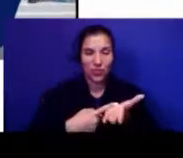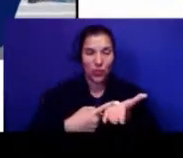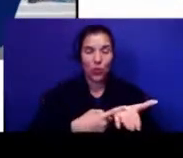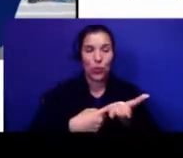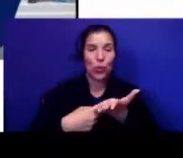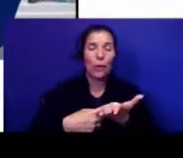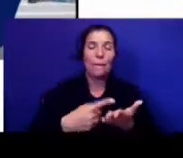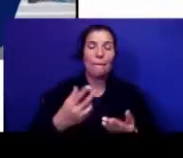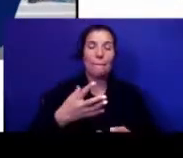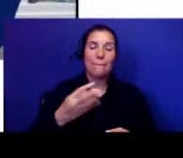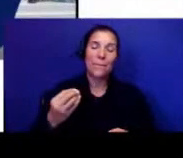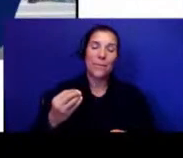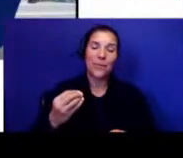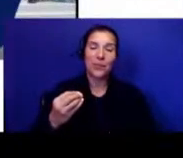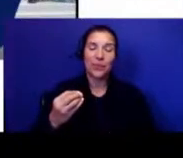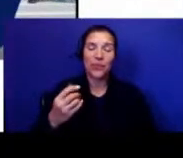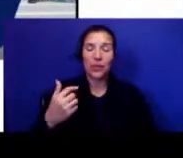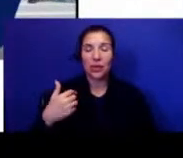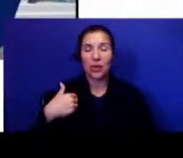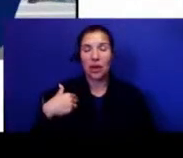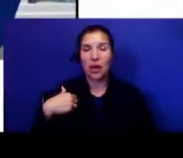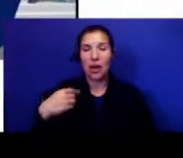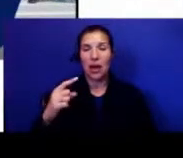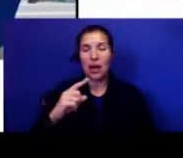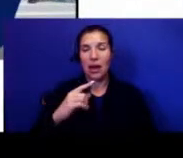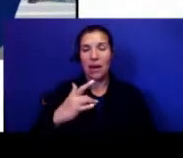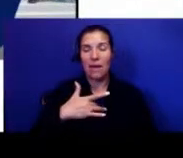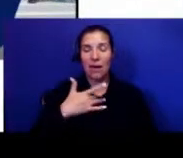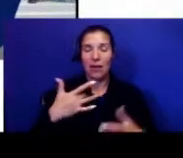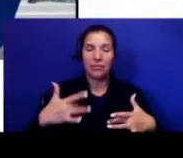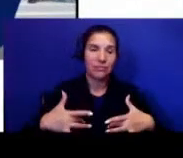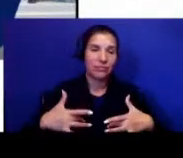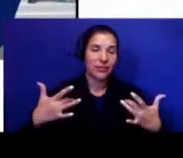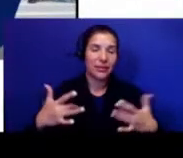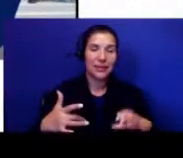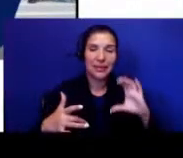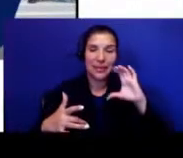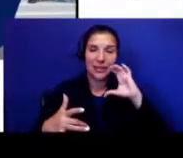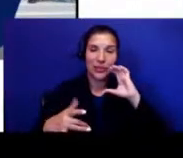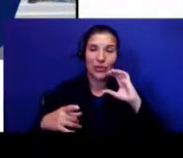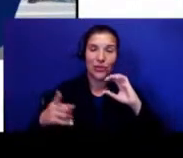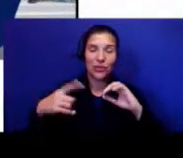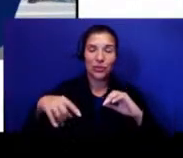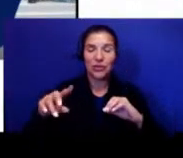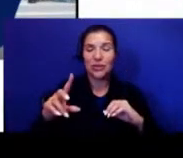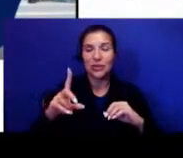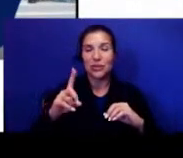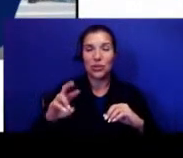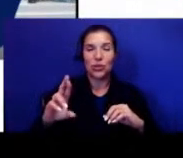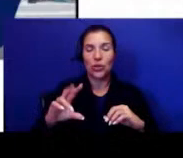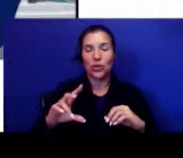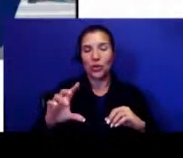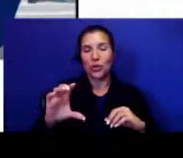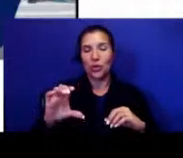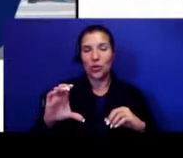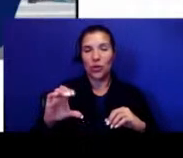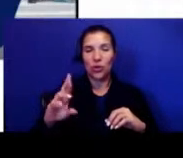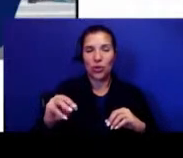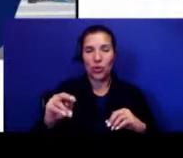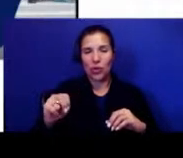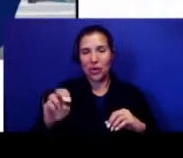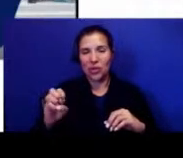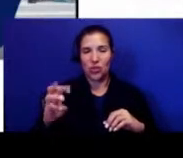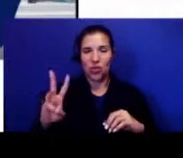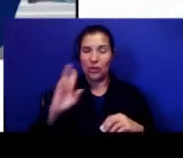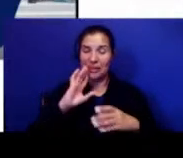course, I am elated to hear, of course, that Kimberly Crenshaw is speaking. And I just